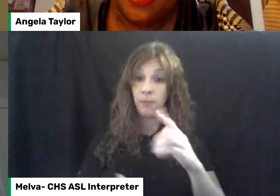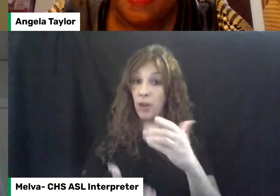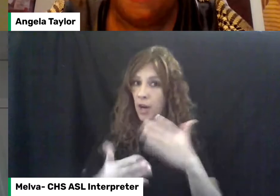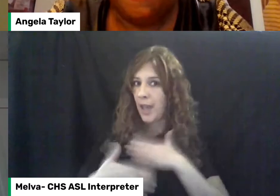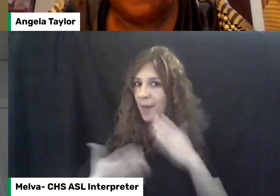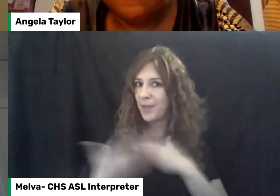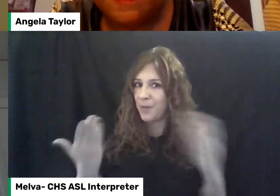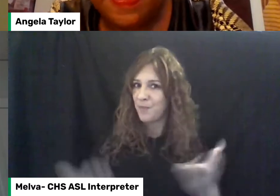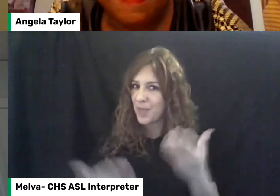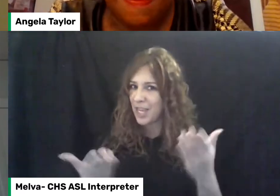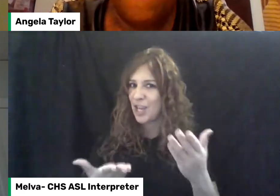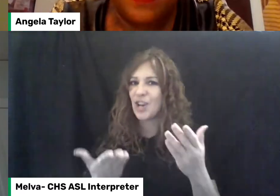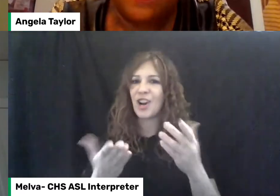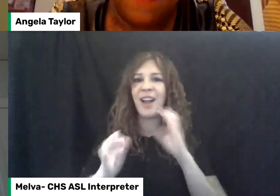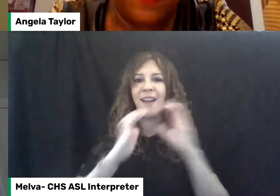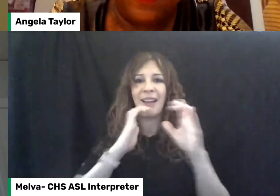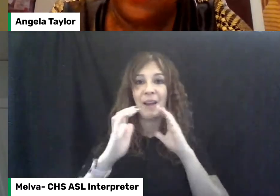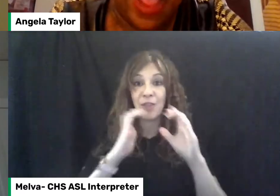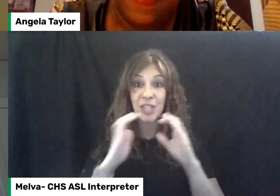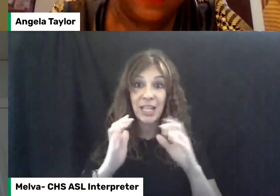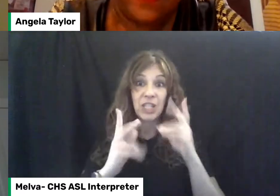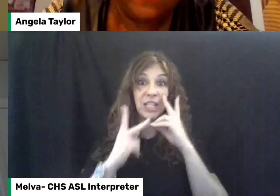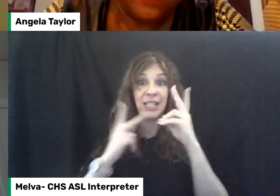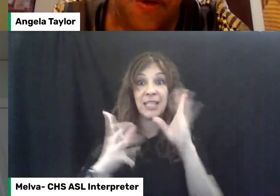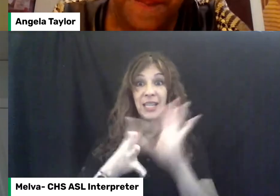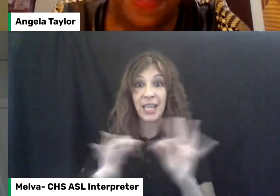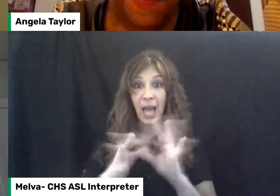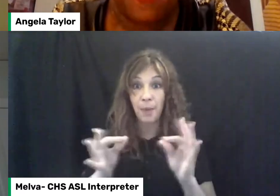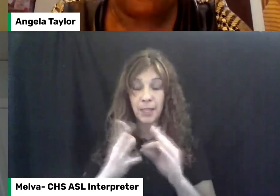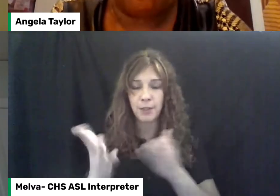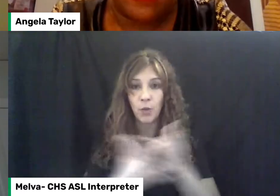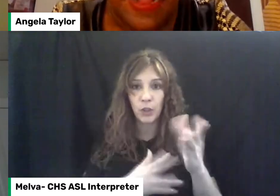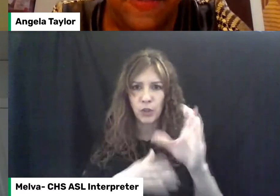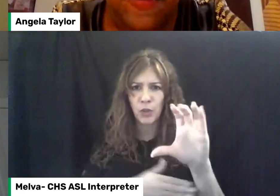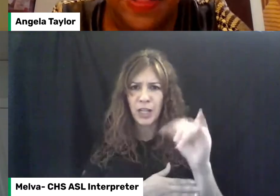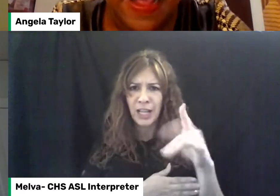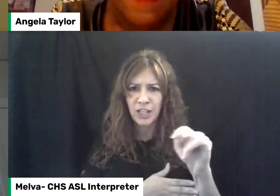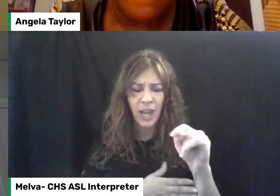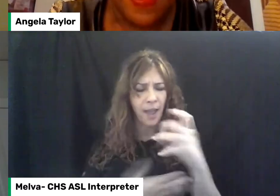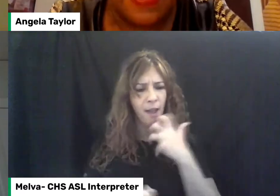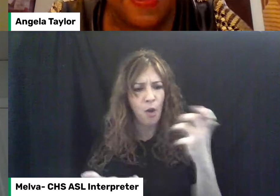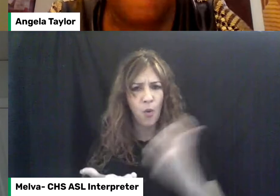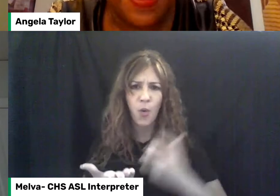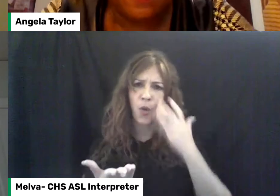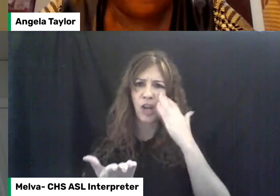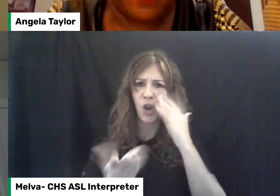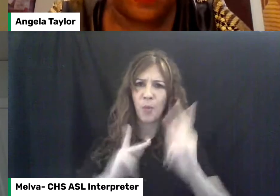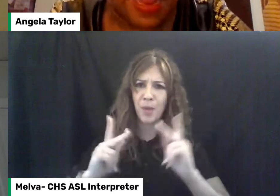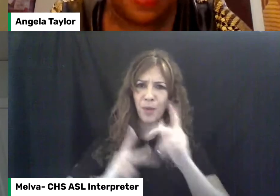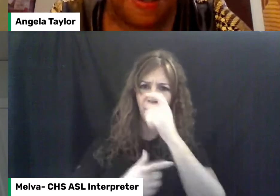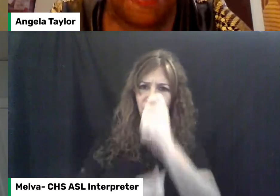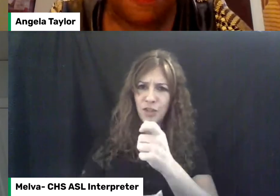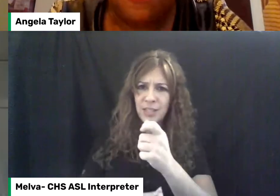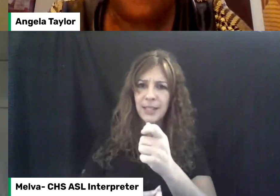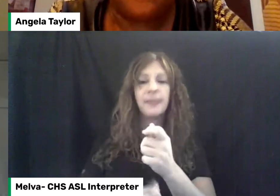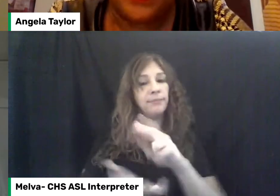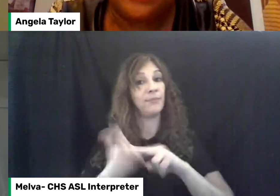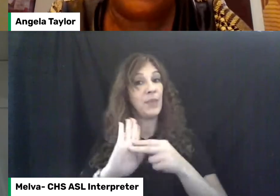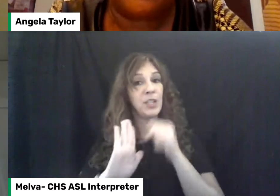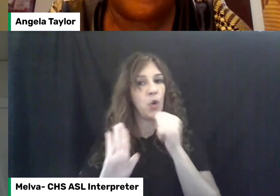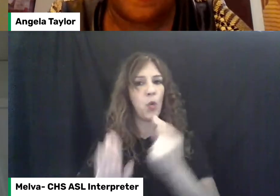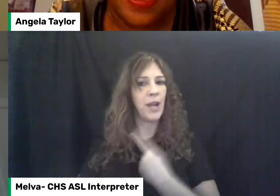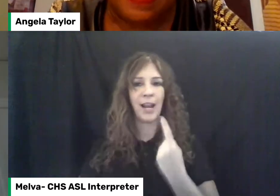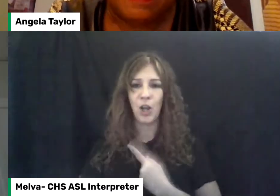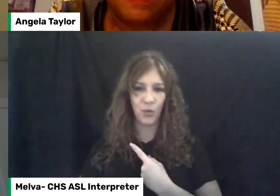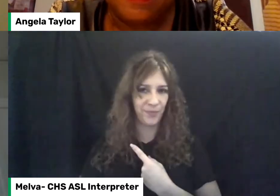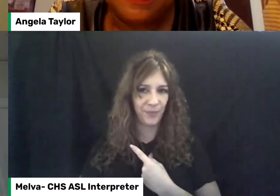to hear and see comments coming through the chat, and just know people are interested, and that means we're not alone.